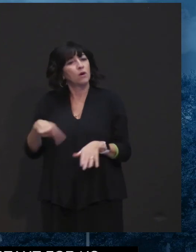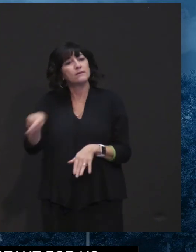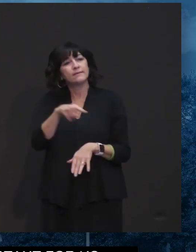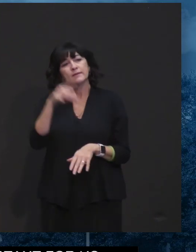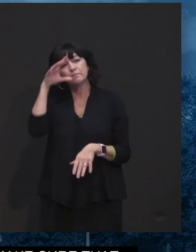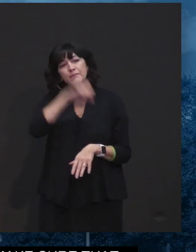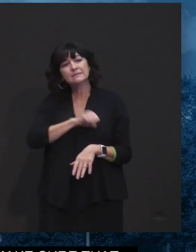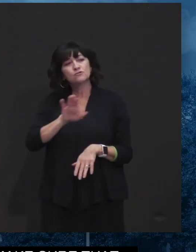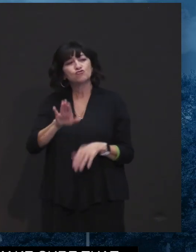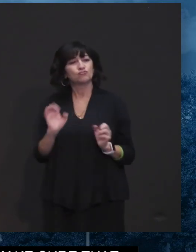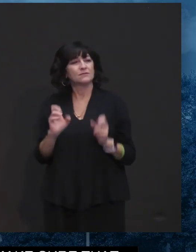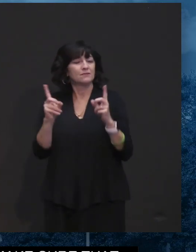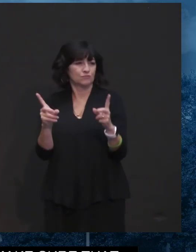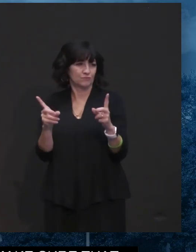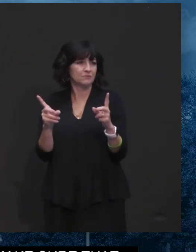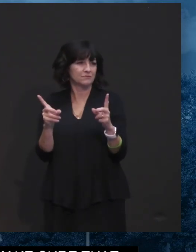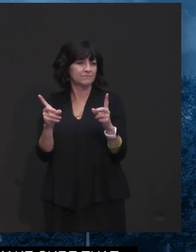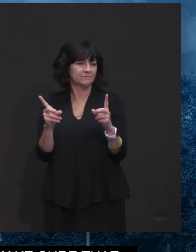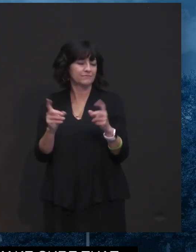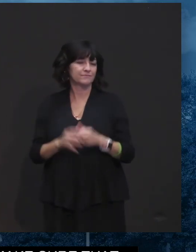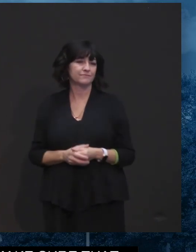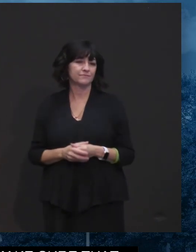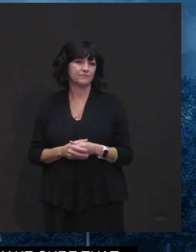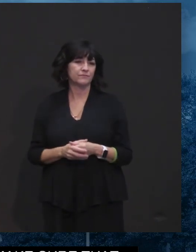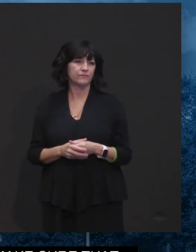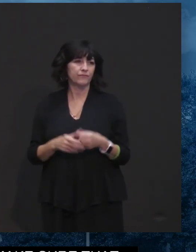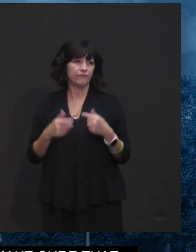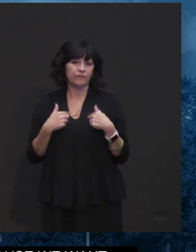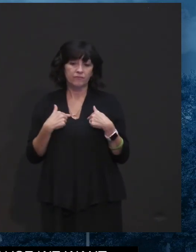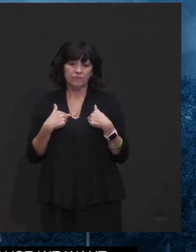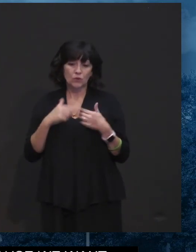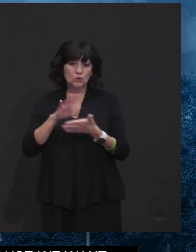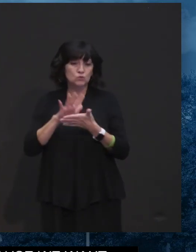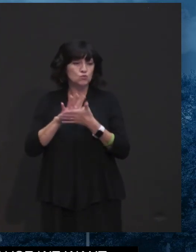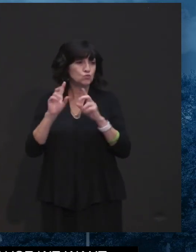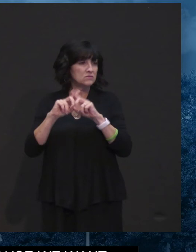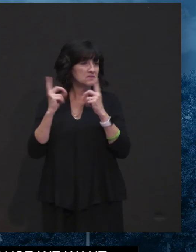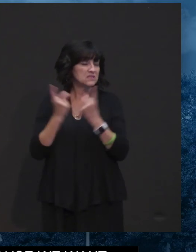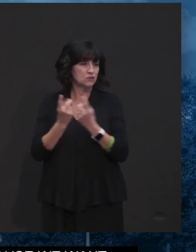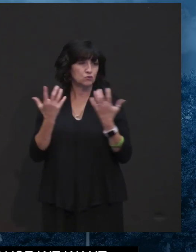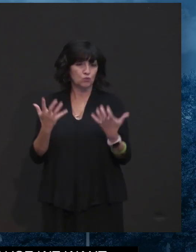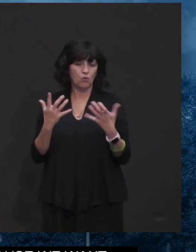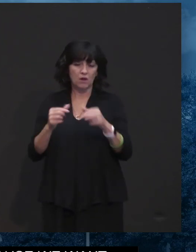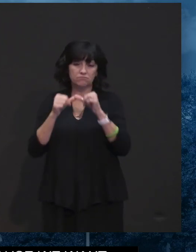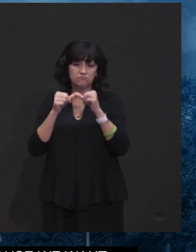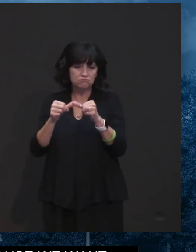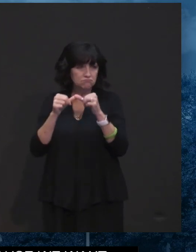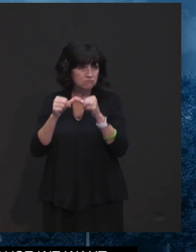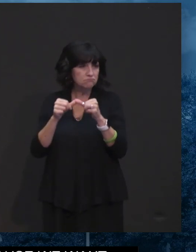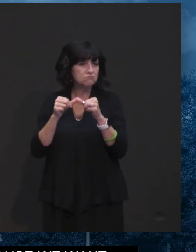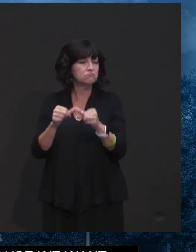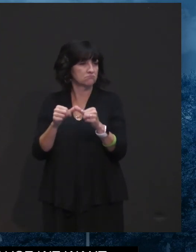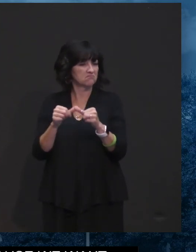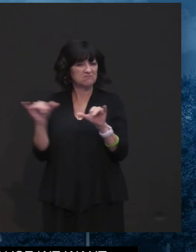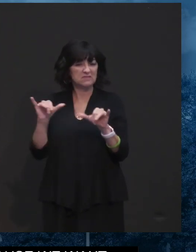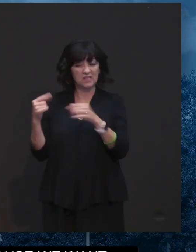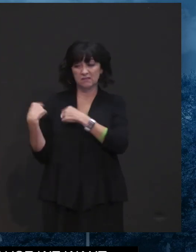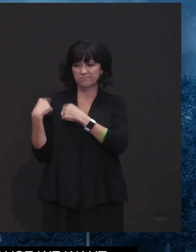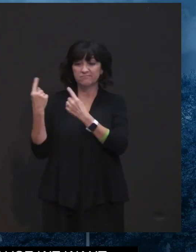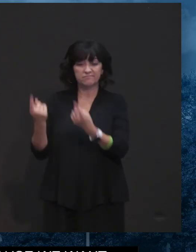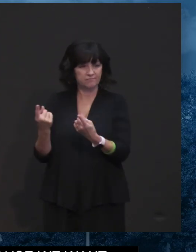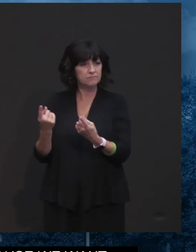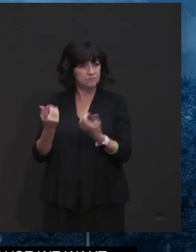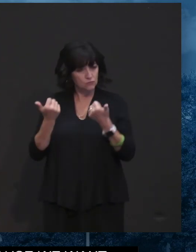learning. So right now, districts will continue to move as they have been, to bring more children back